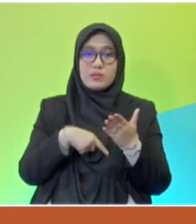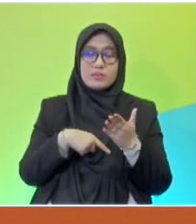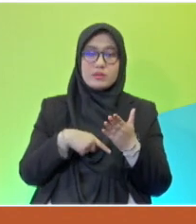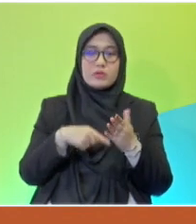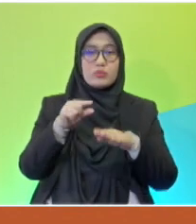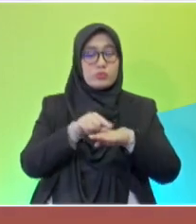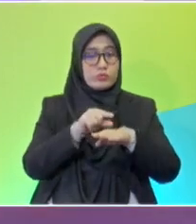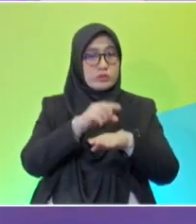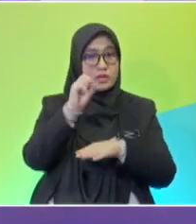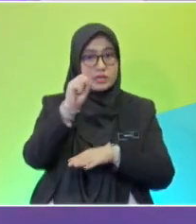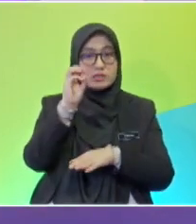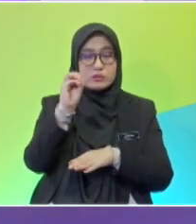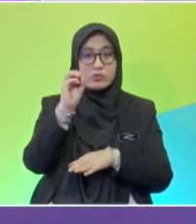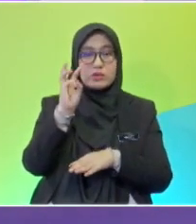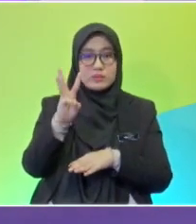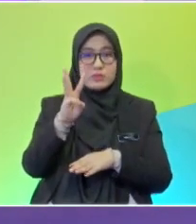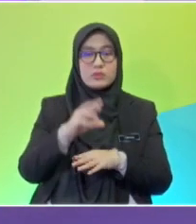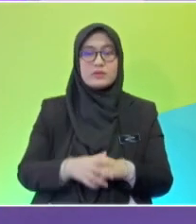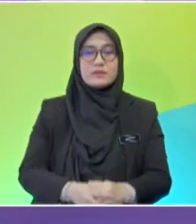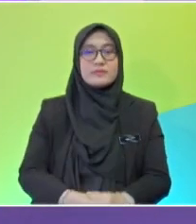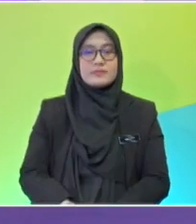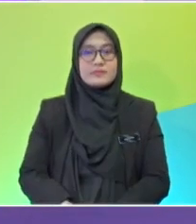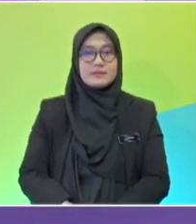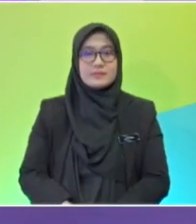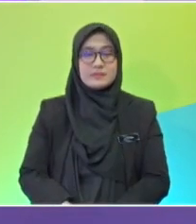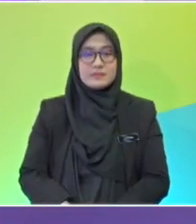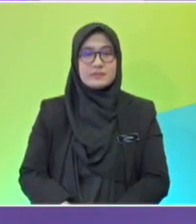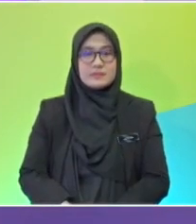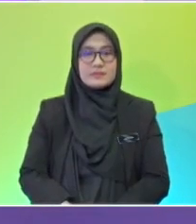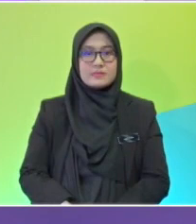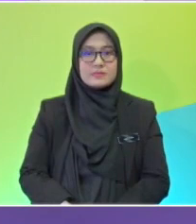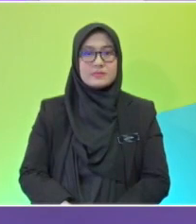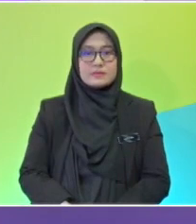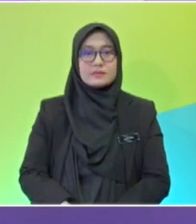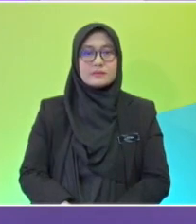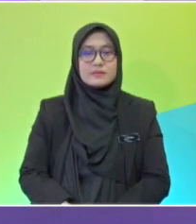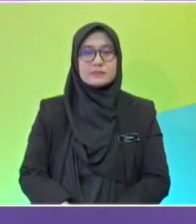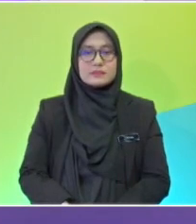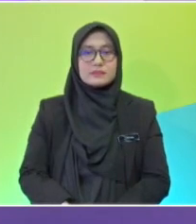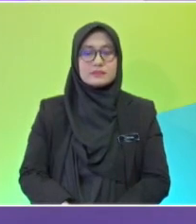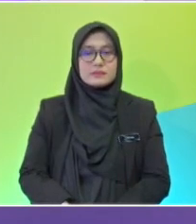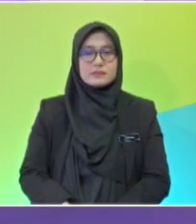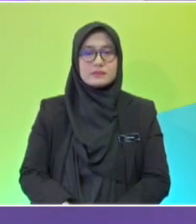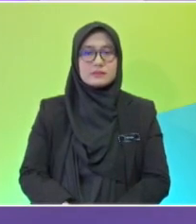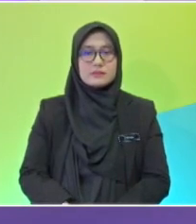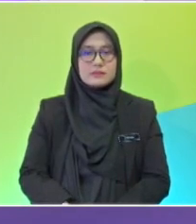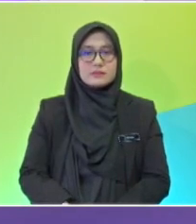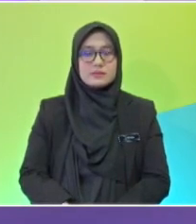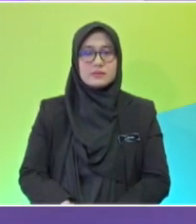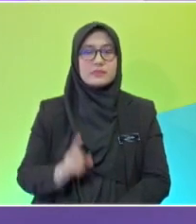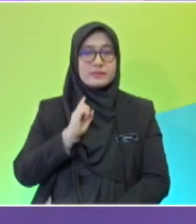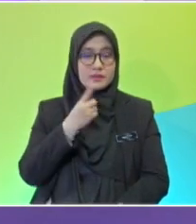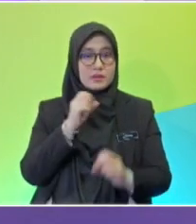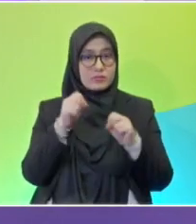is also part of PBD, because as you are teaching, my fellow friends out there, as you are teaching and you can see that,